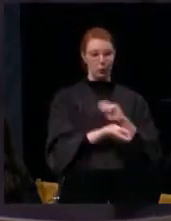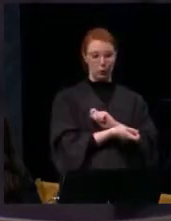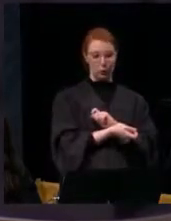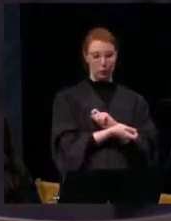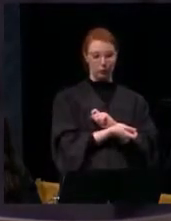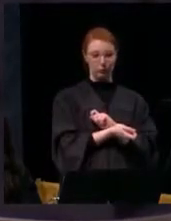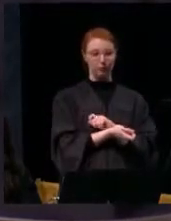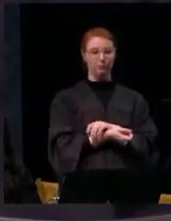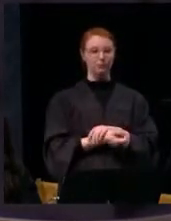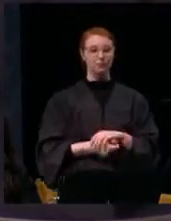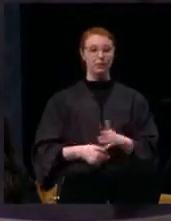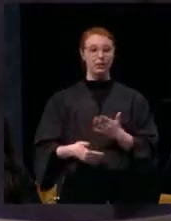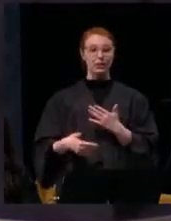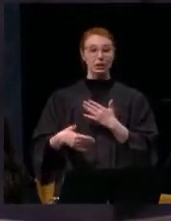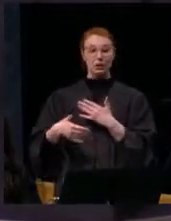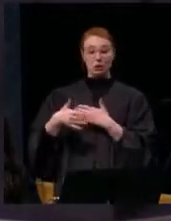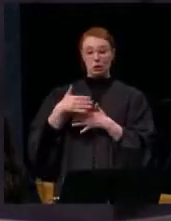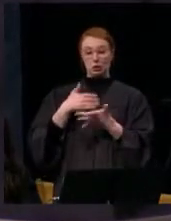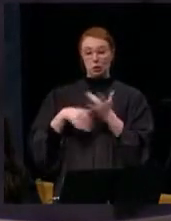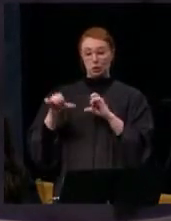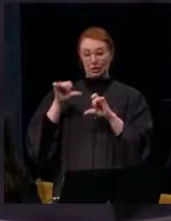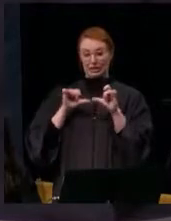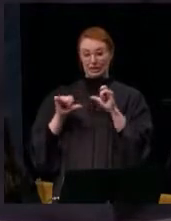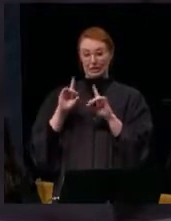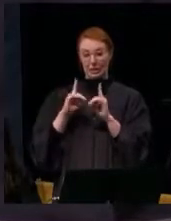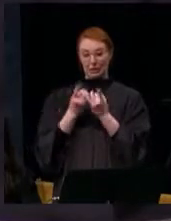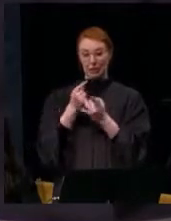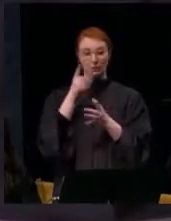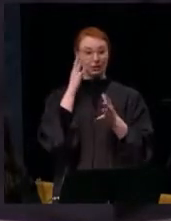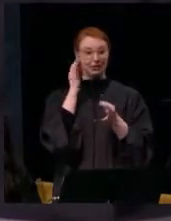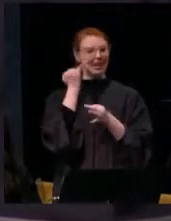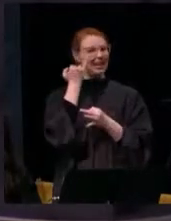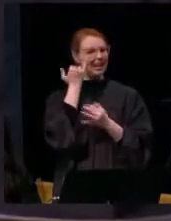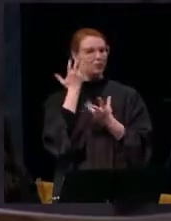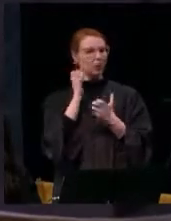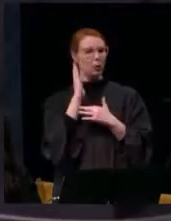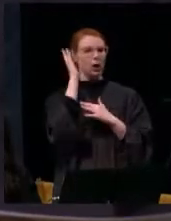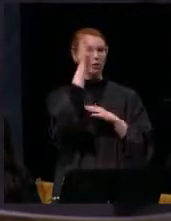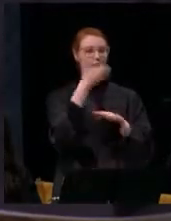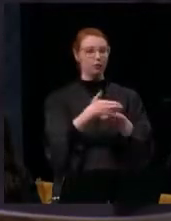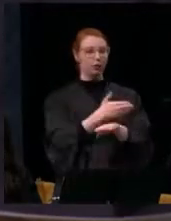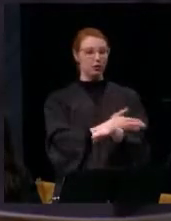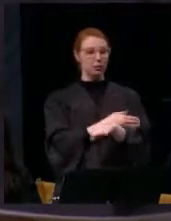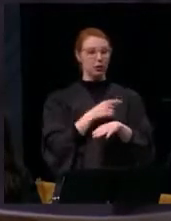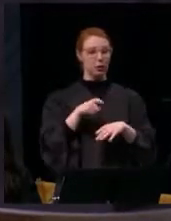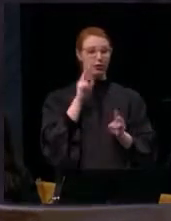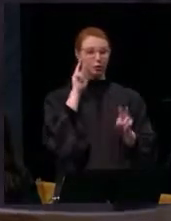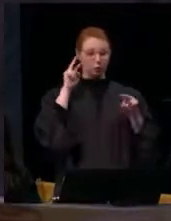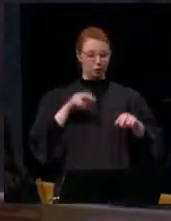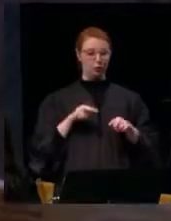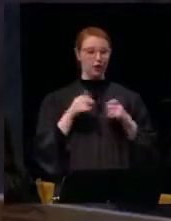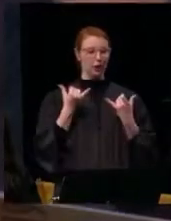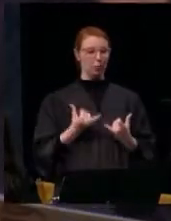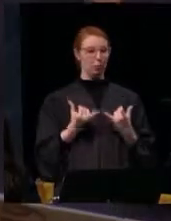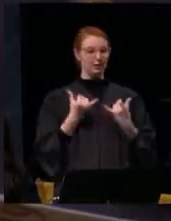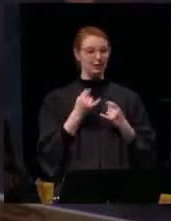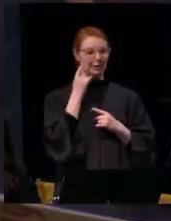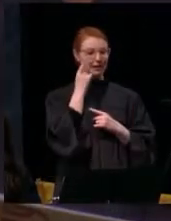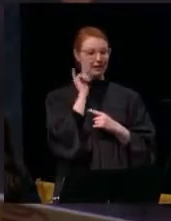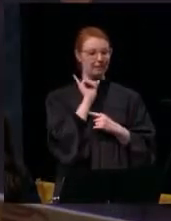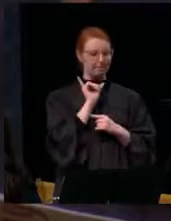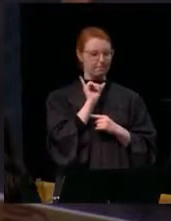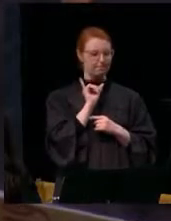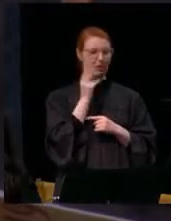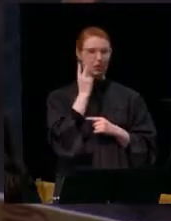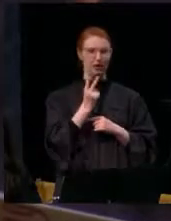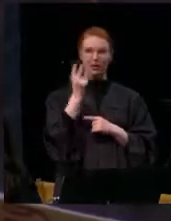From the social science department, we learn that in order to create a better future, we must embrace the present and look to the past for